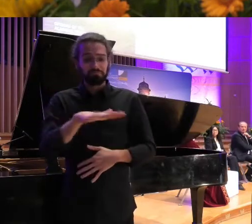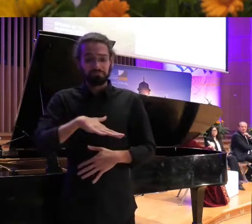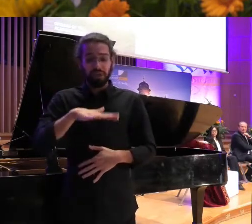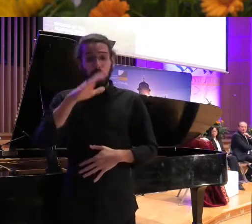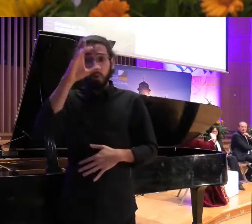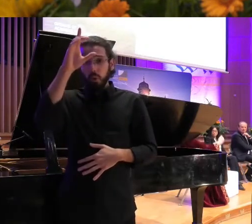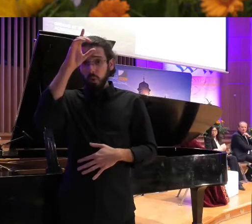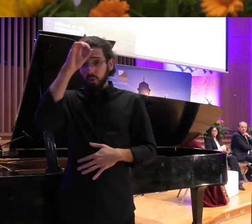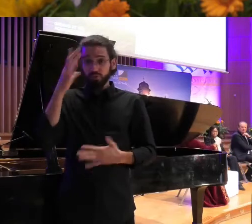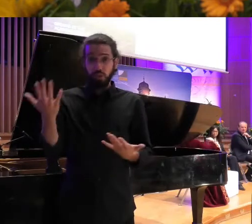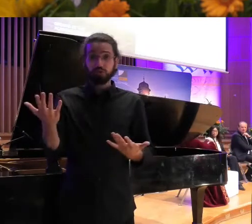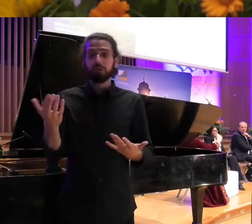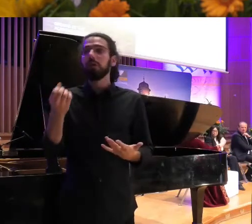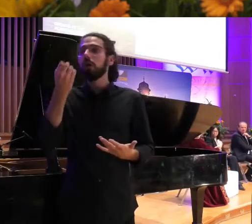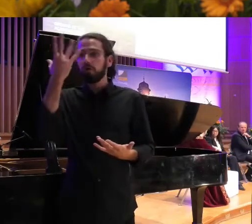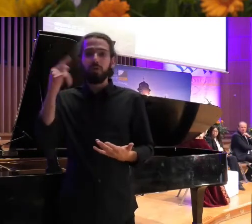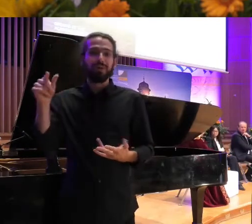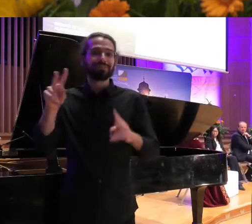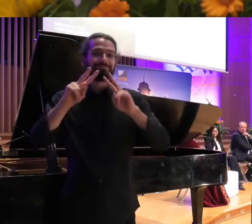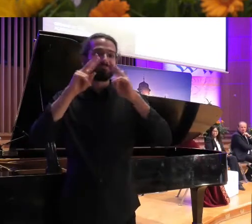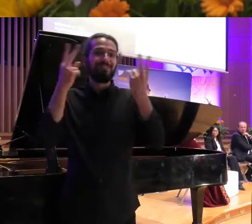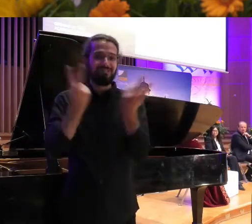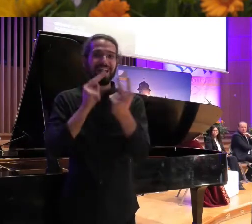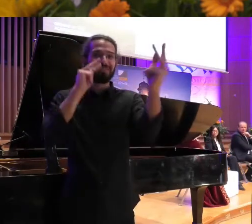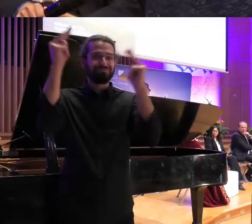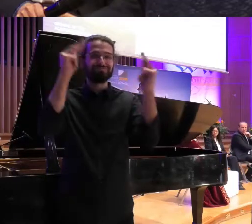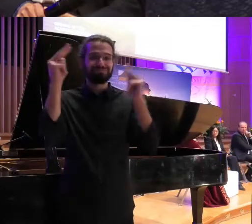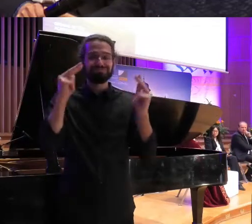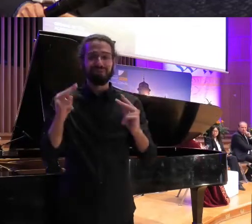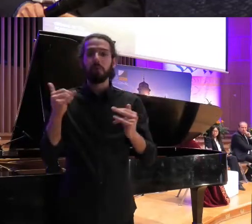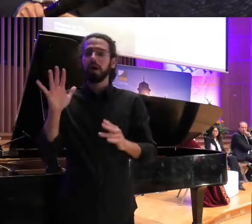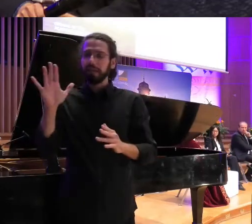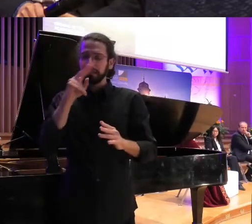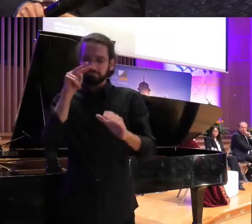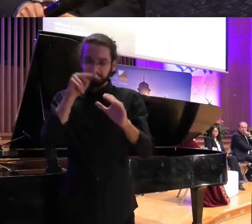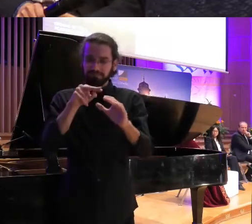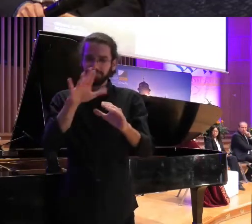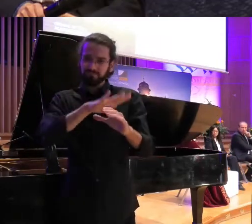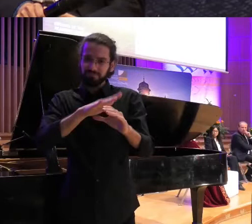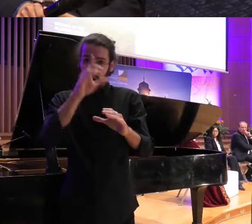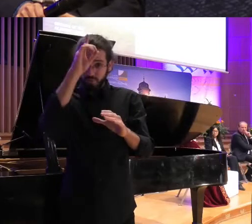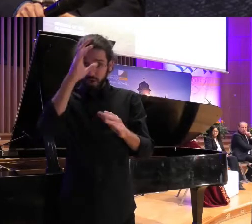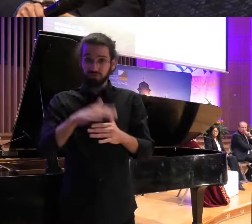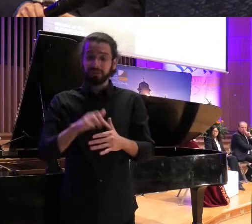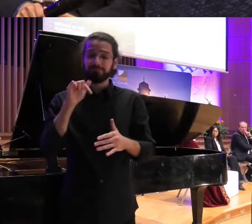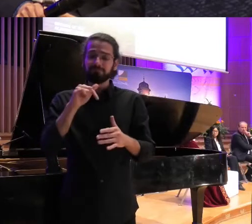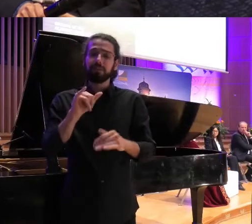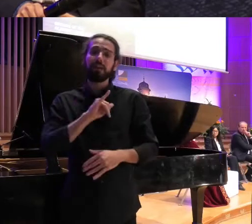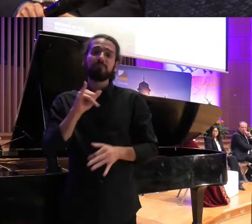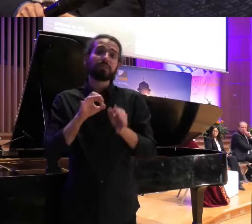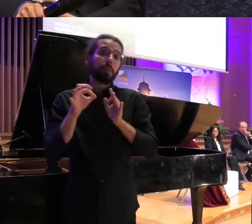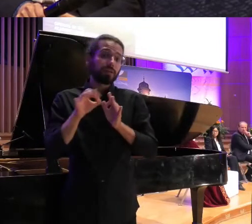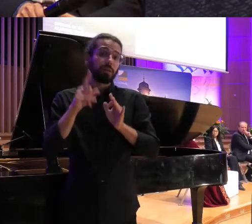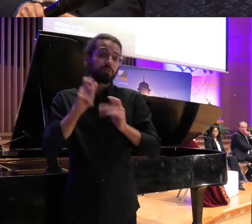right? Of course, your views are often globally, but if you look at Germany, right? What types of measures do you think are very important for the next